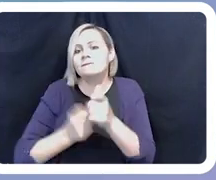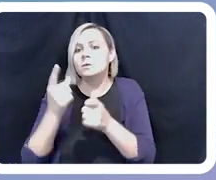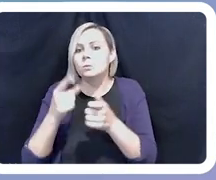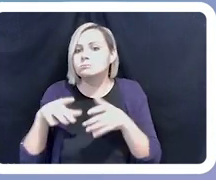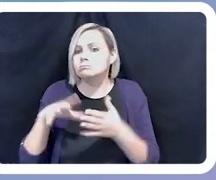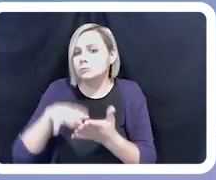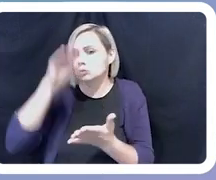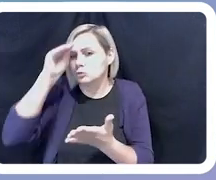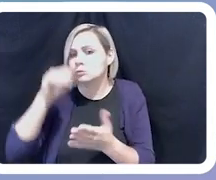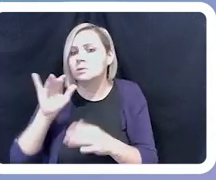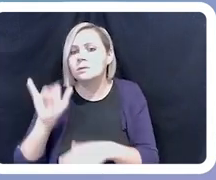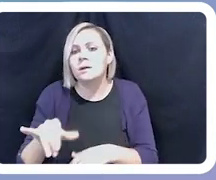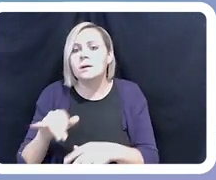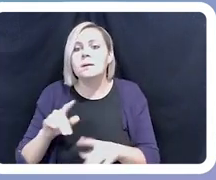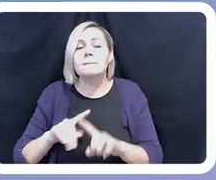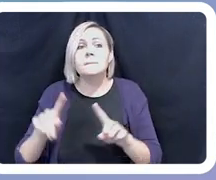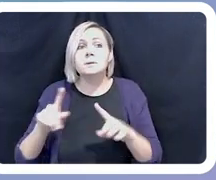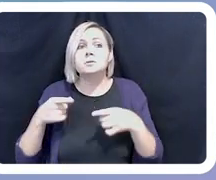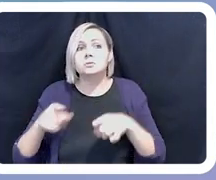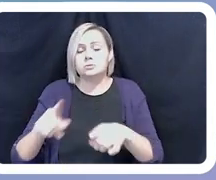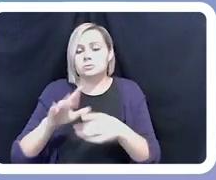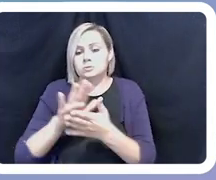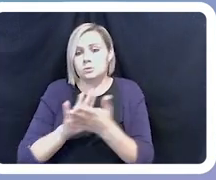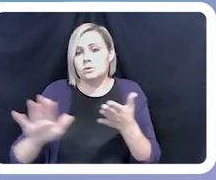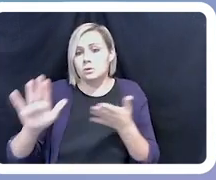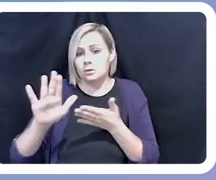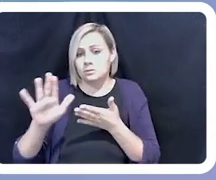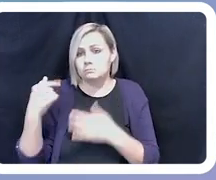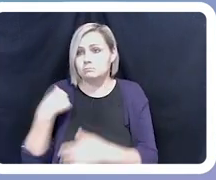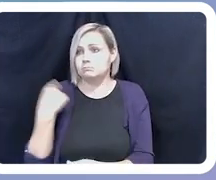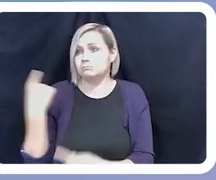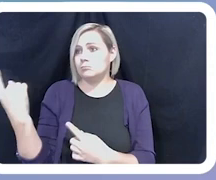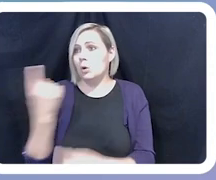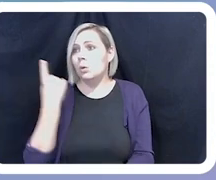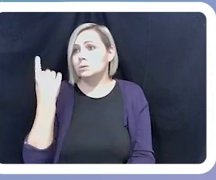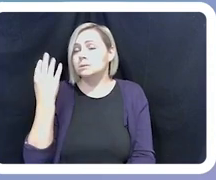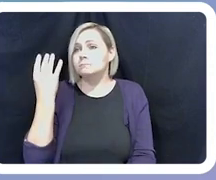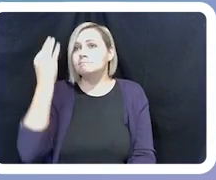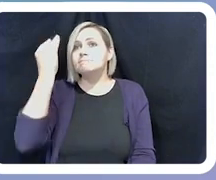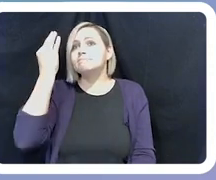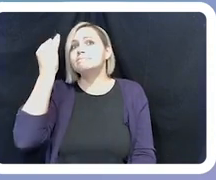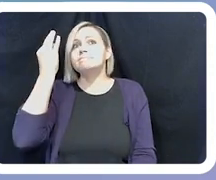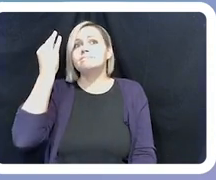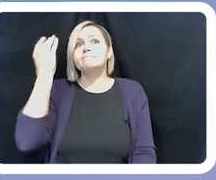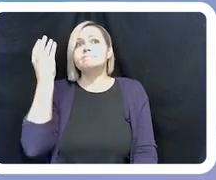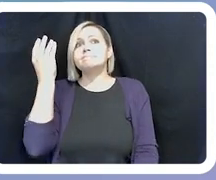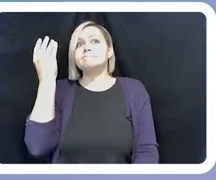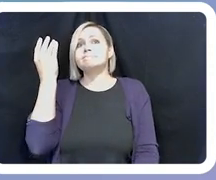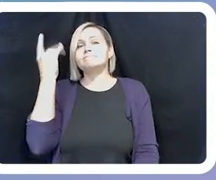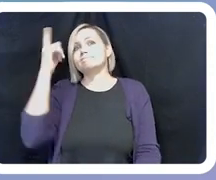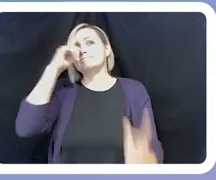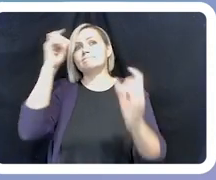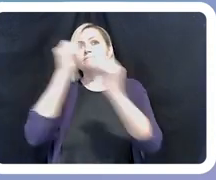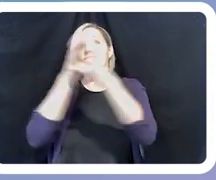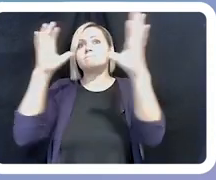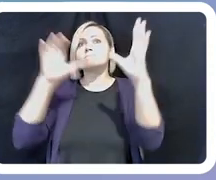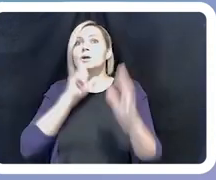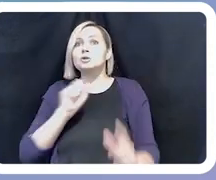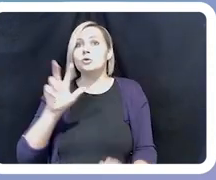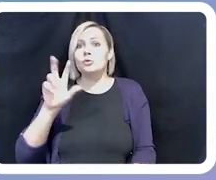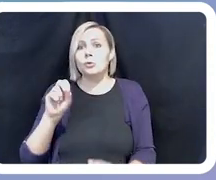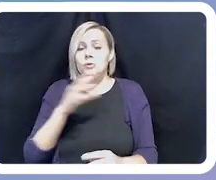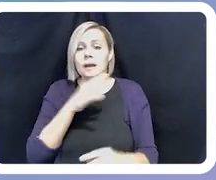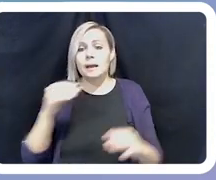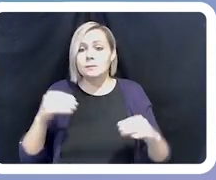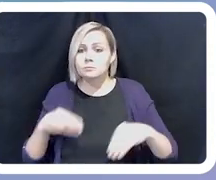that. But when I was in college, I've always dreamt to be like 30 years